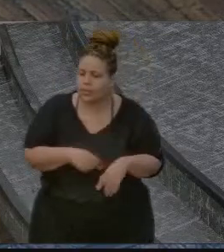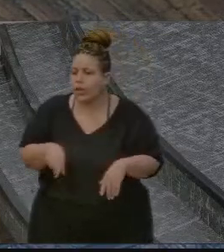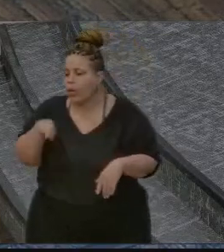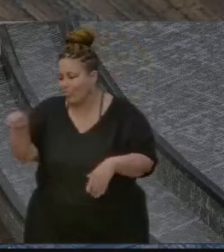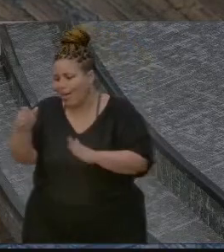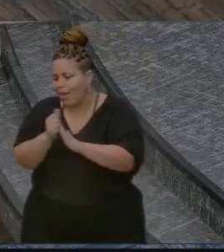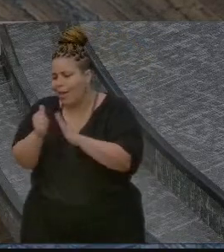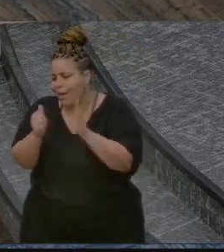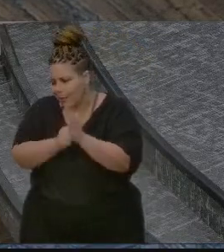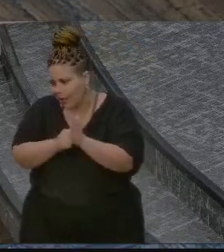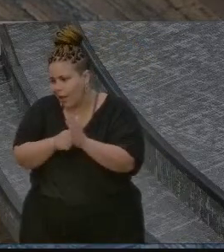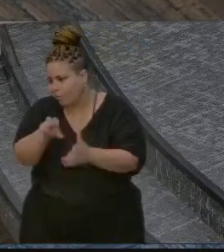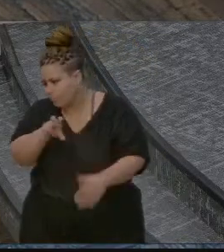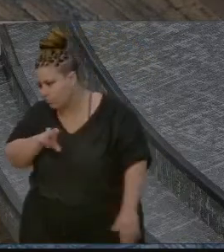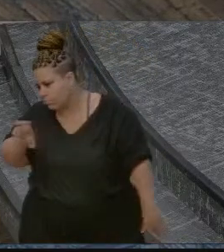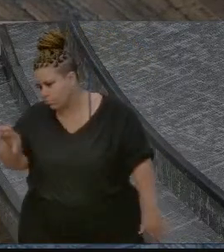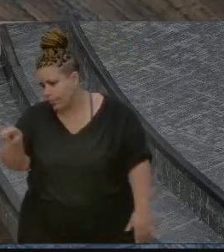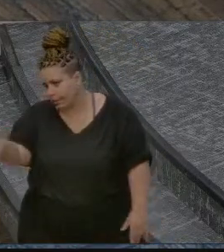hold for us.